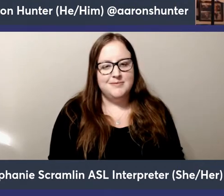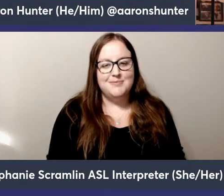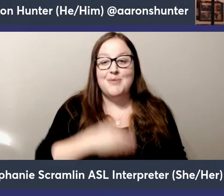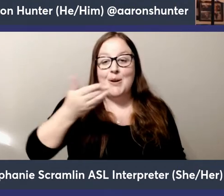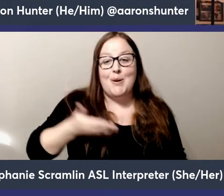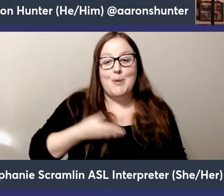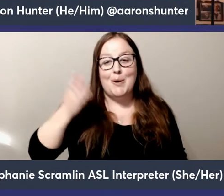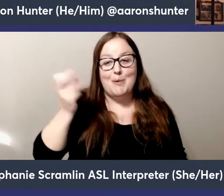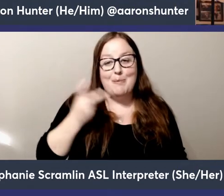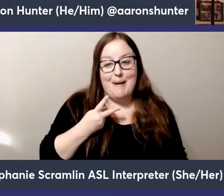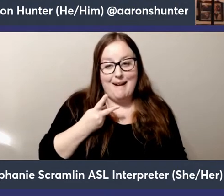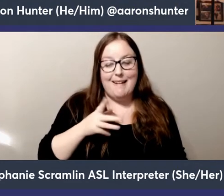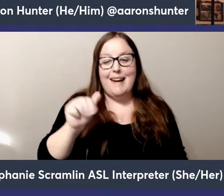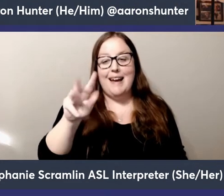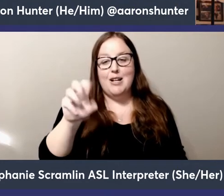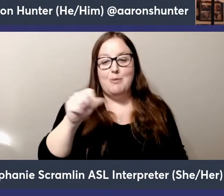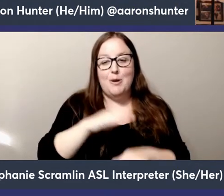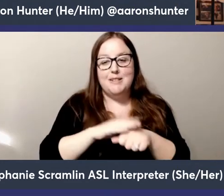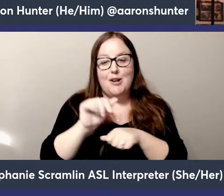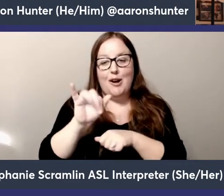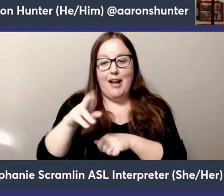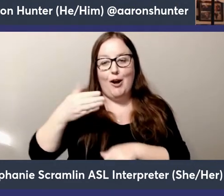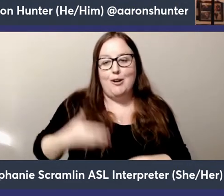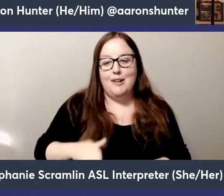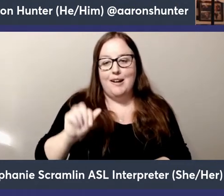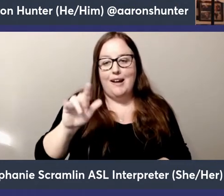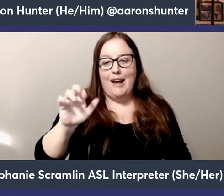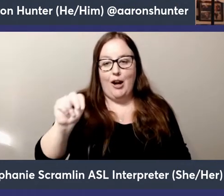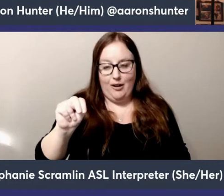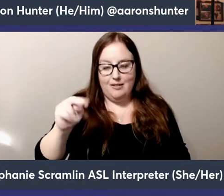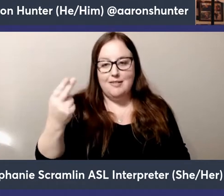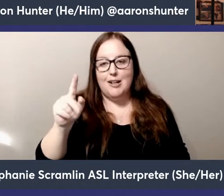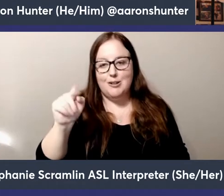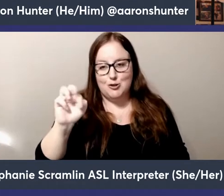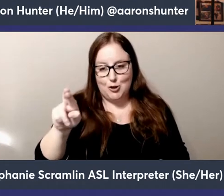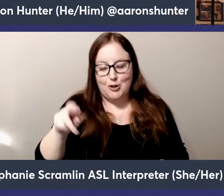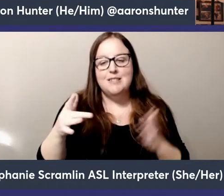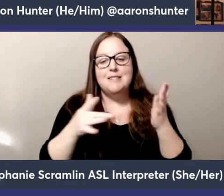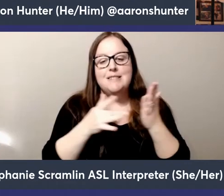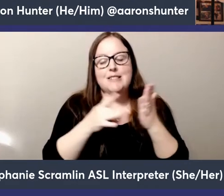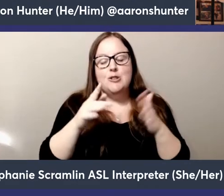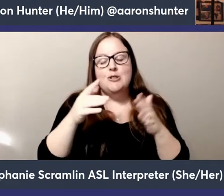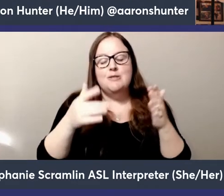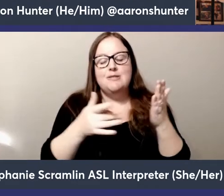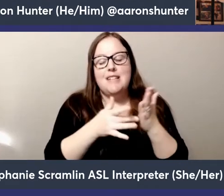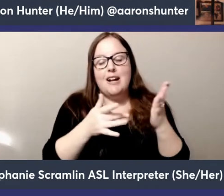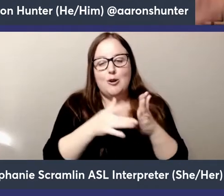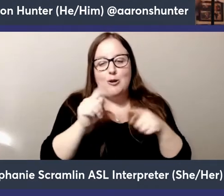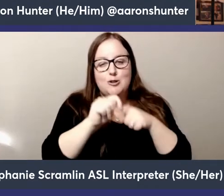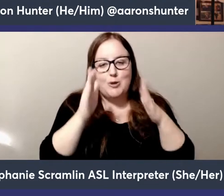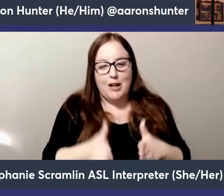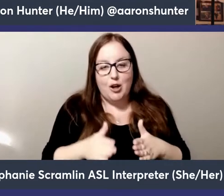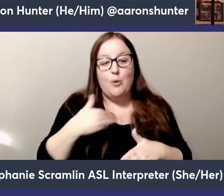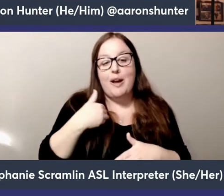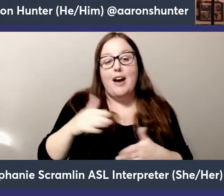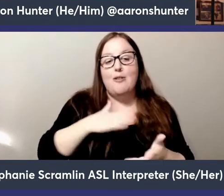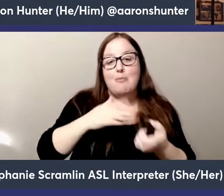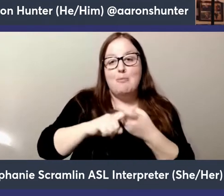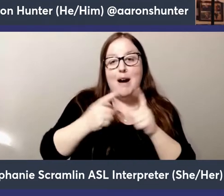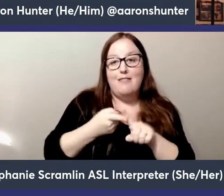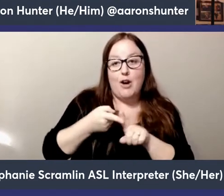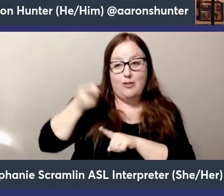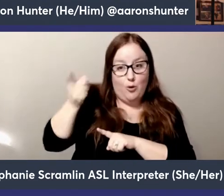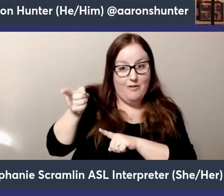Welcome back. This is AWS On Air. My name is Aaron Hunter. I'm a senior technical trainer with AWS training certification. And with me, we have my buddy who's on this